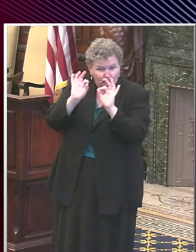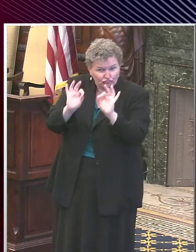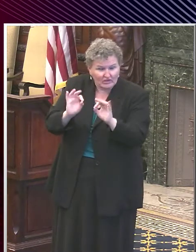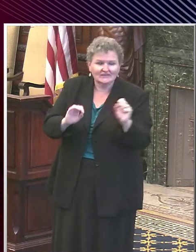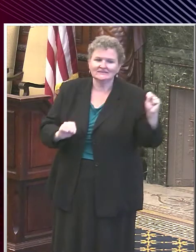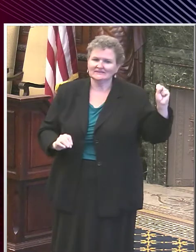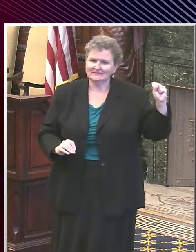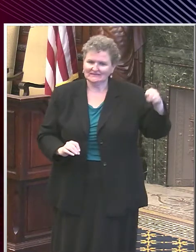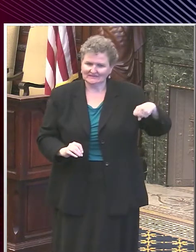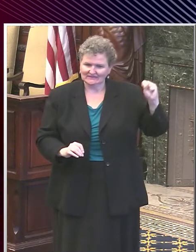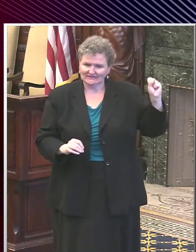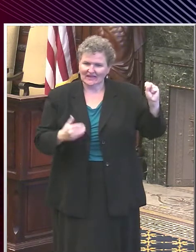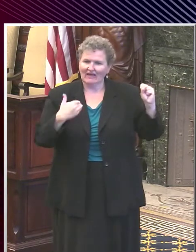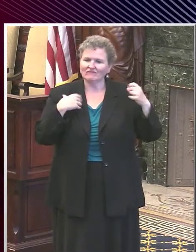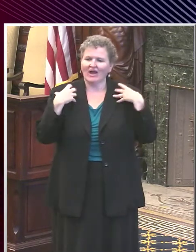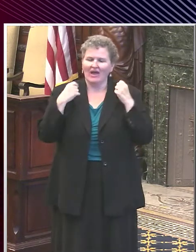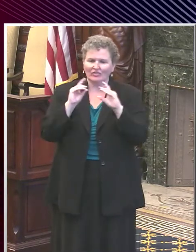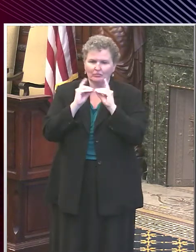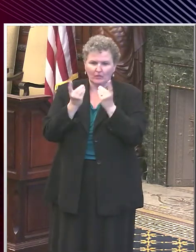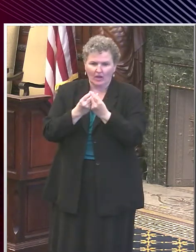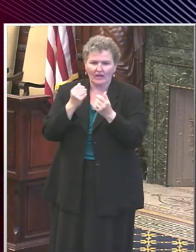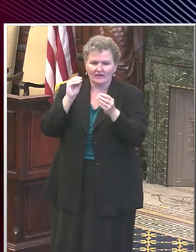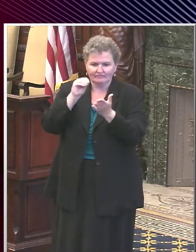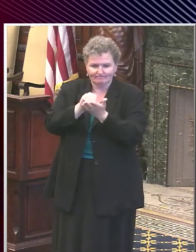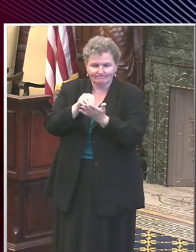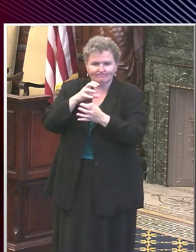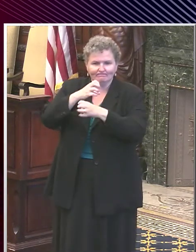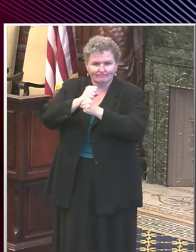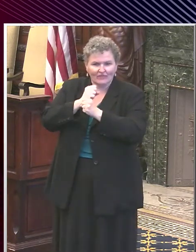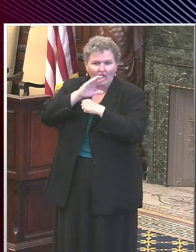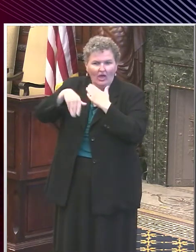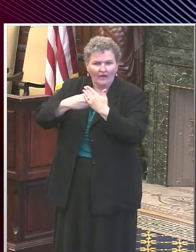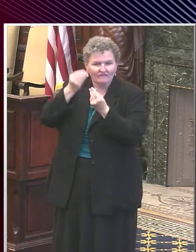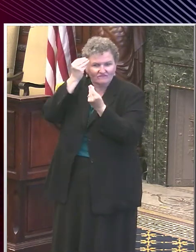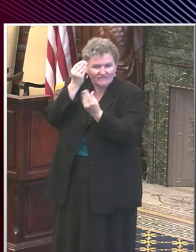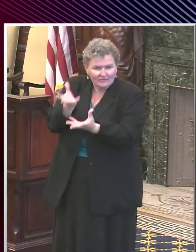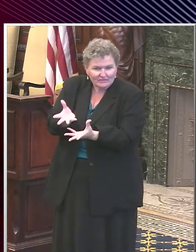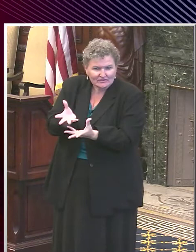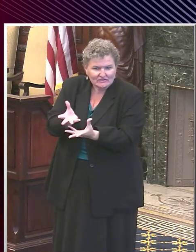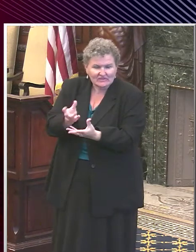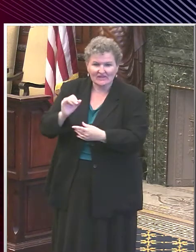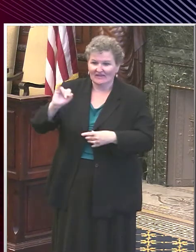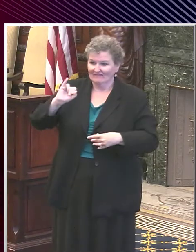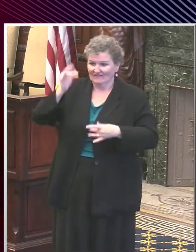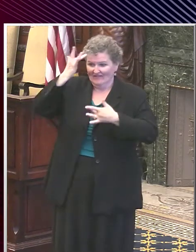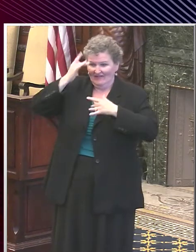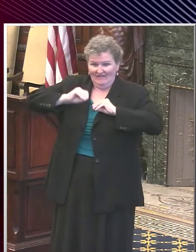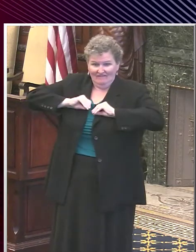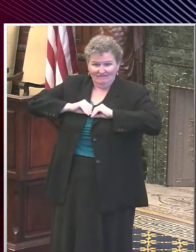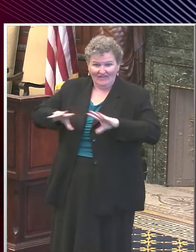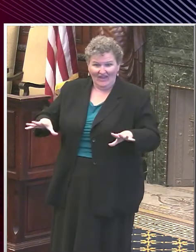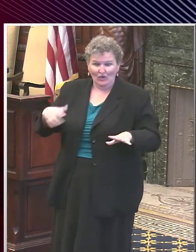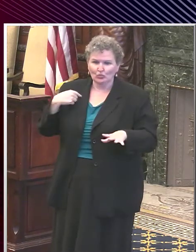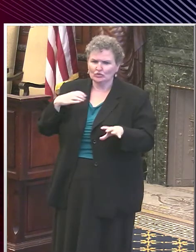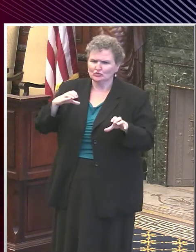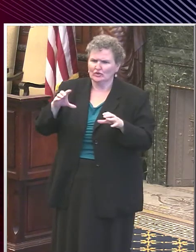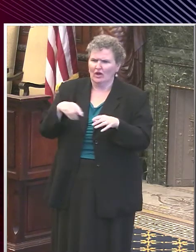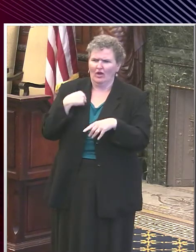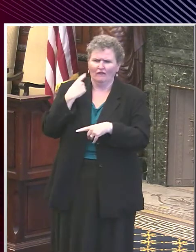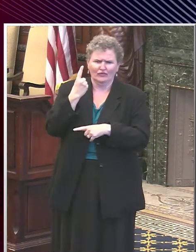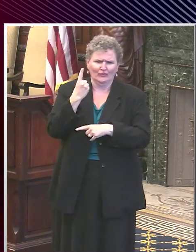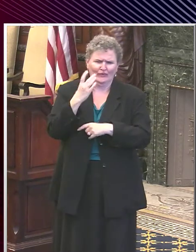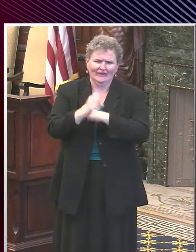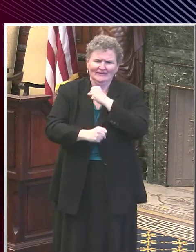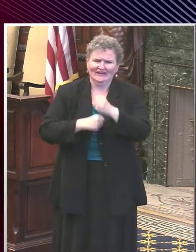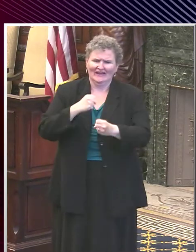receives information mandatorily for infectious diseases, and we've done this for 100 years, and there are a lot of legal protections. So